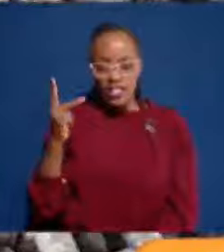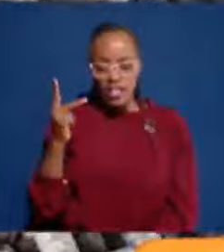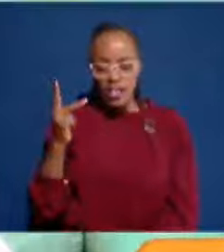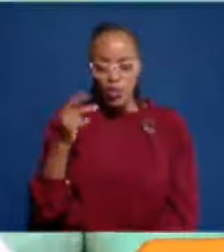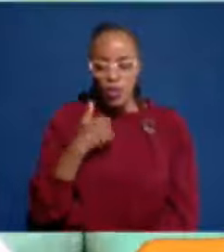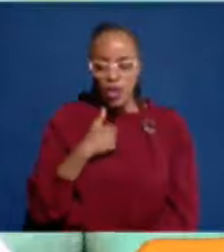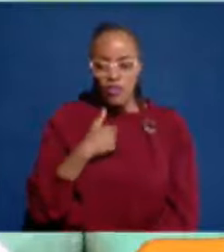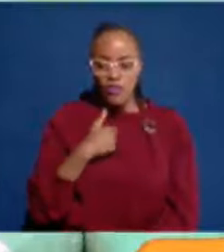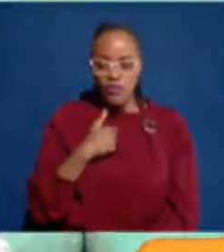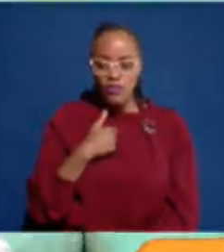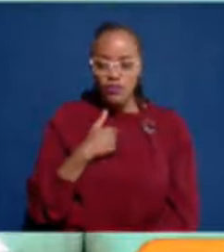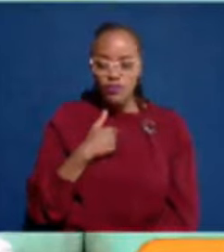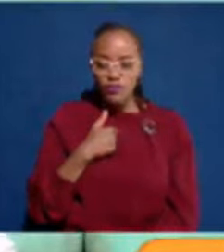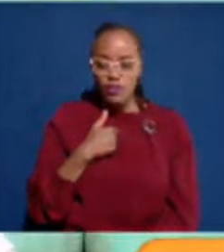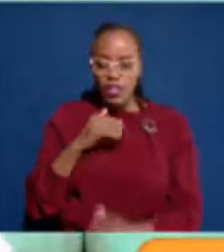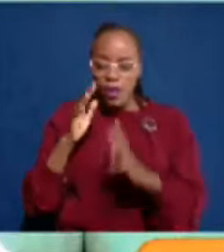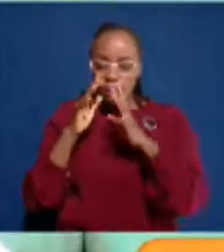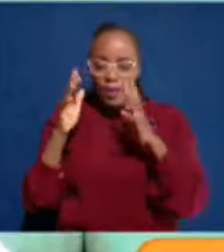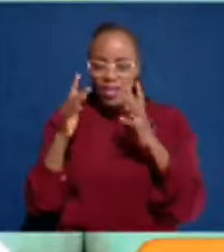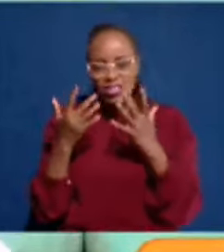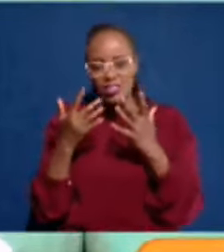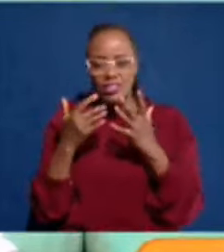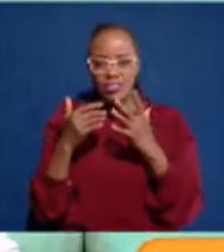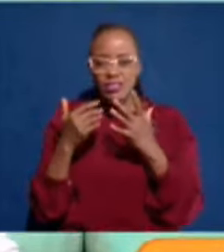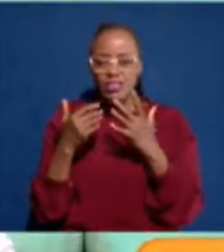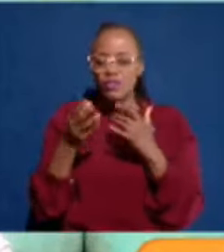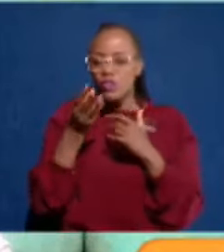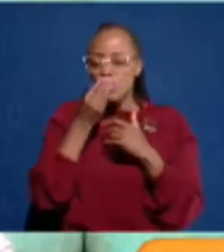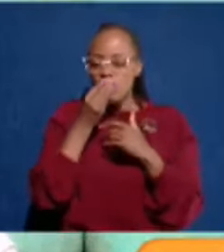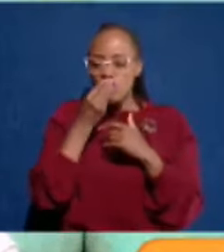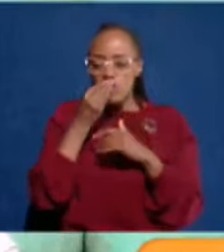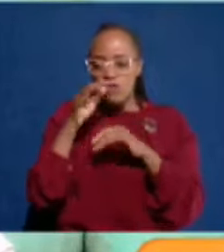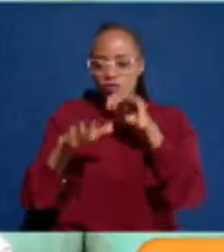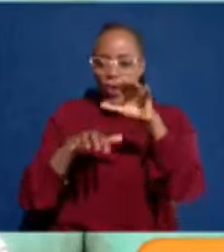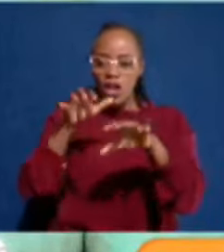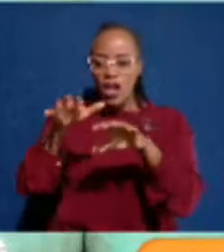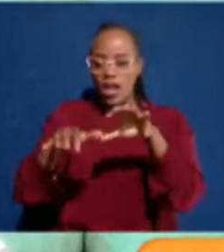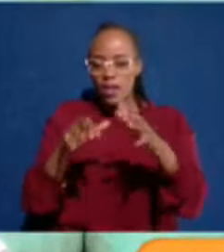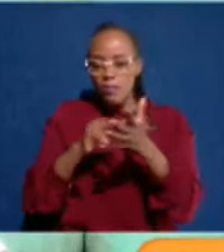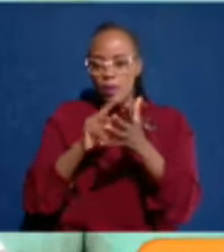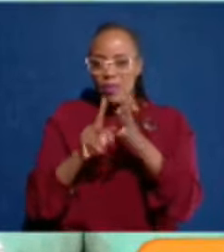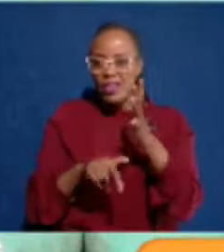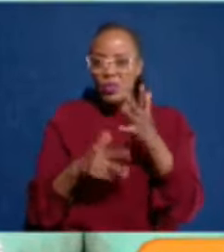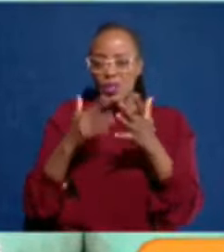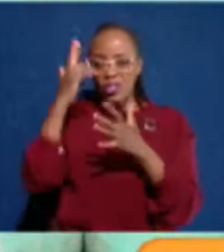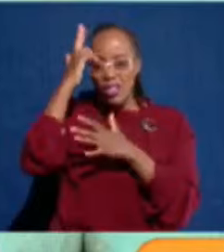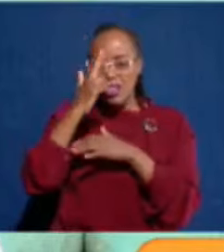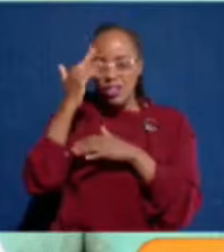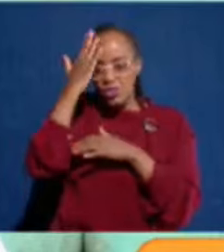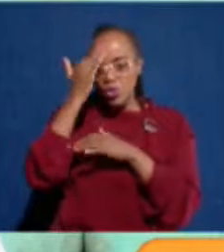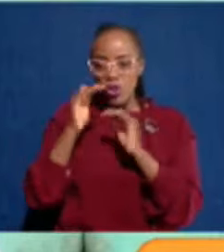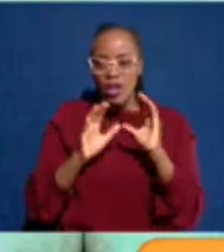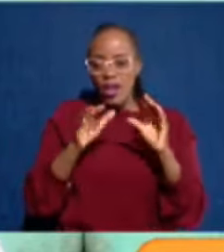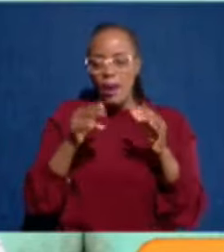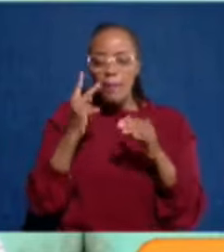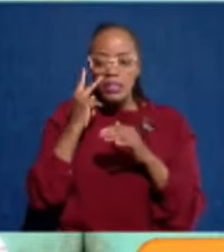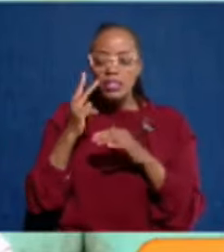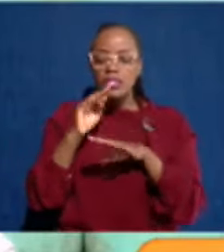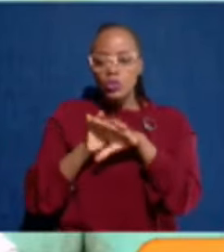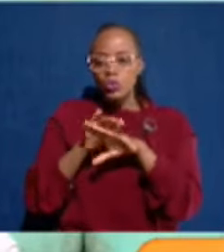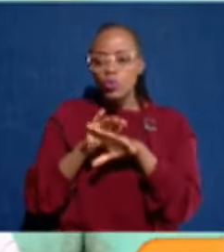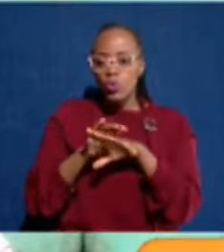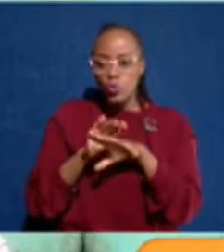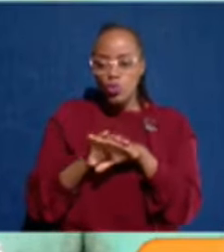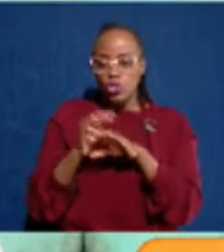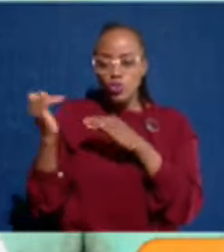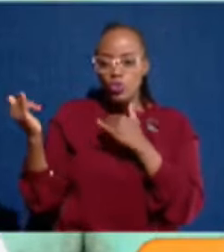we have a huge deficit of animal feeds. So that's why our company saw that it's good